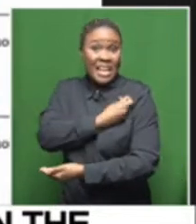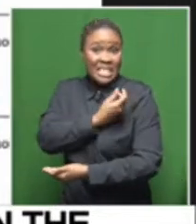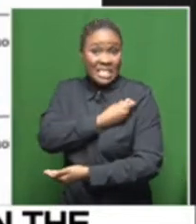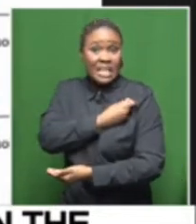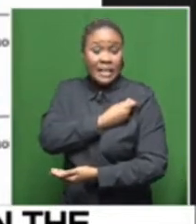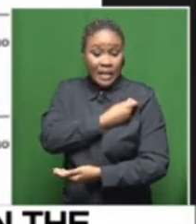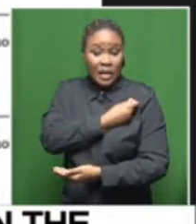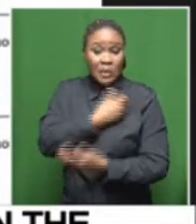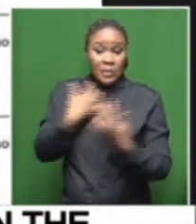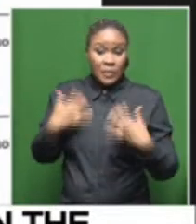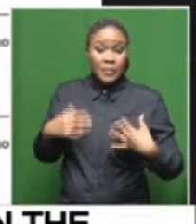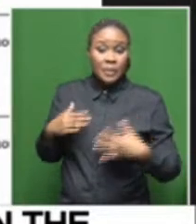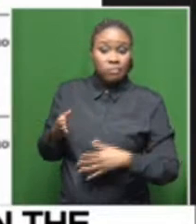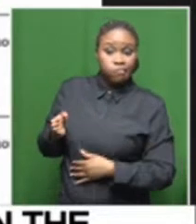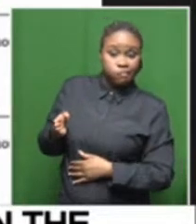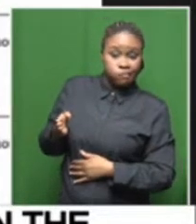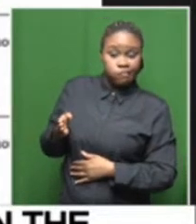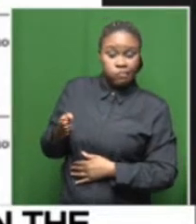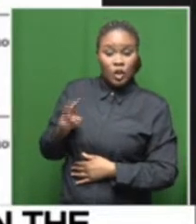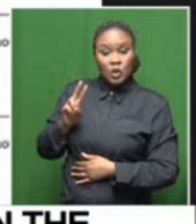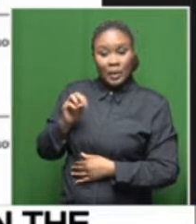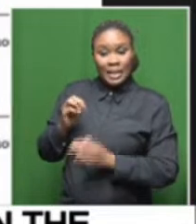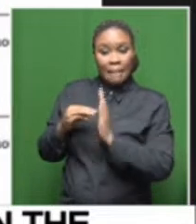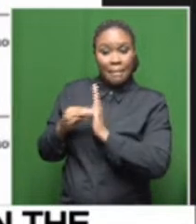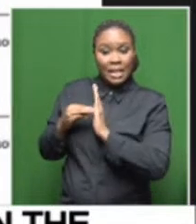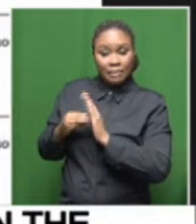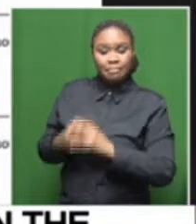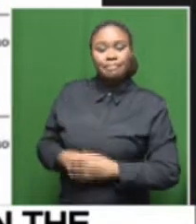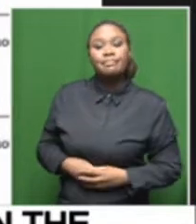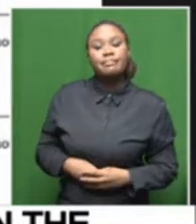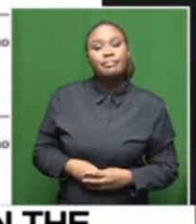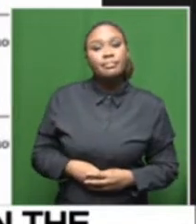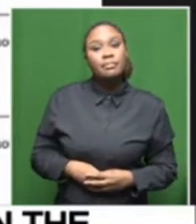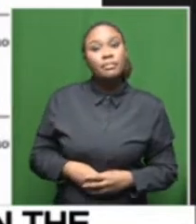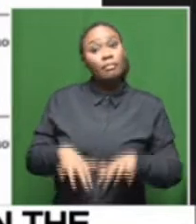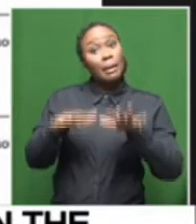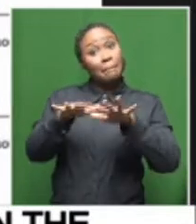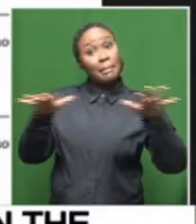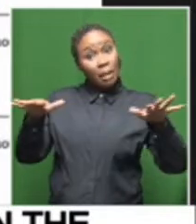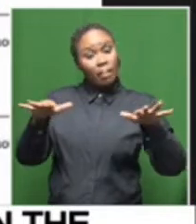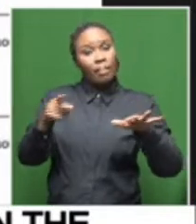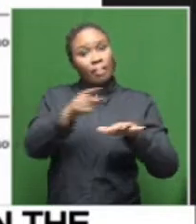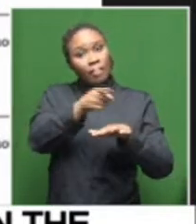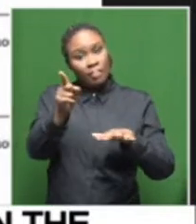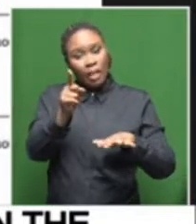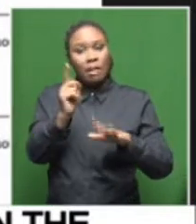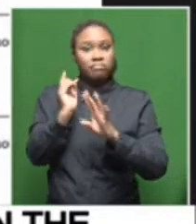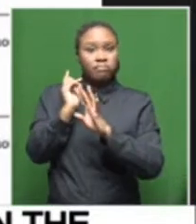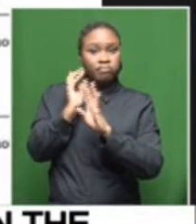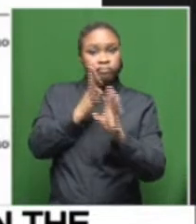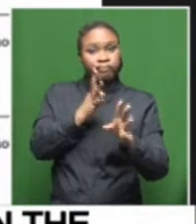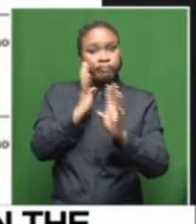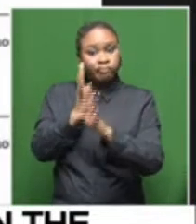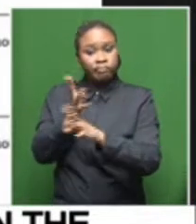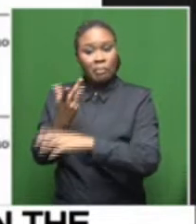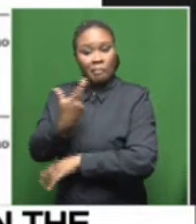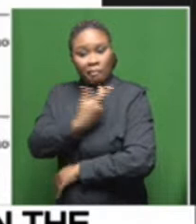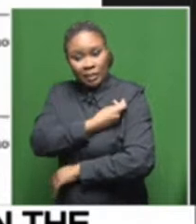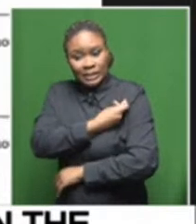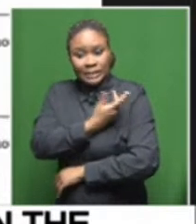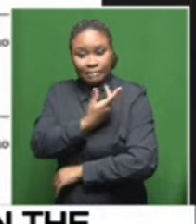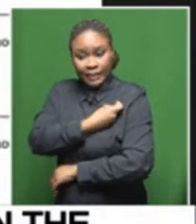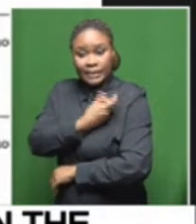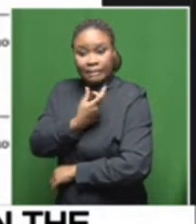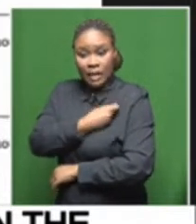at the current moment, we are pleased with the pickup in terms of the vaccinations as